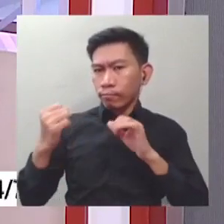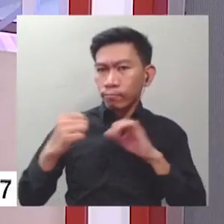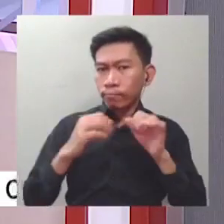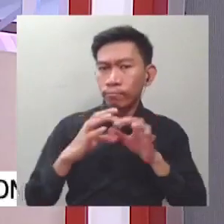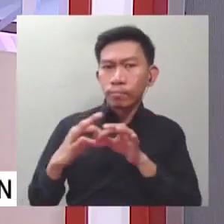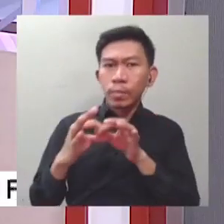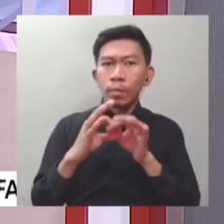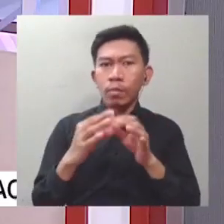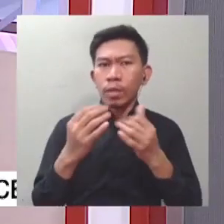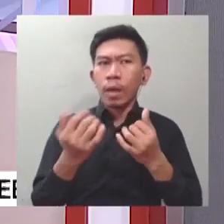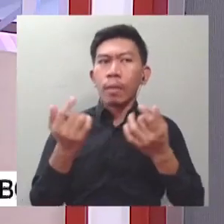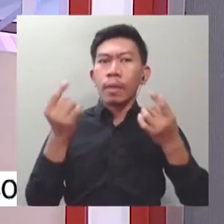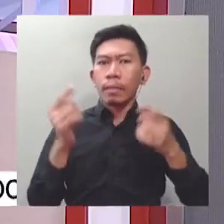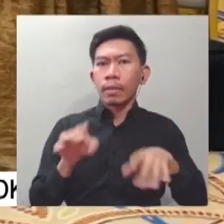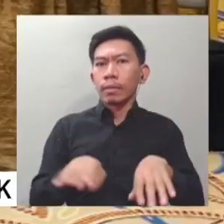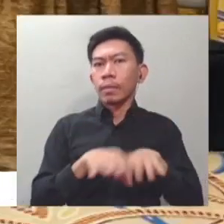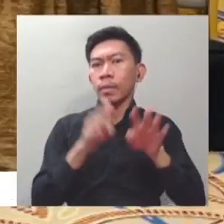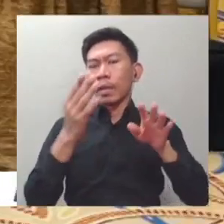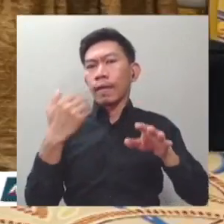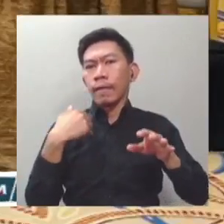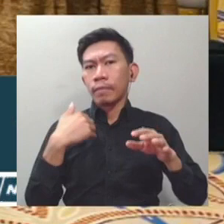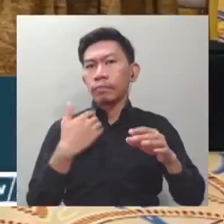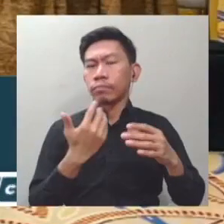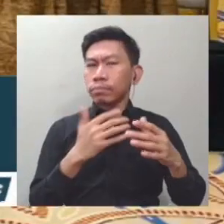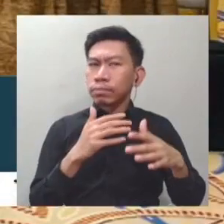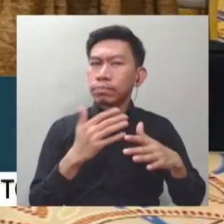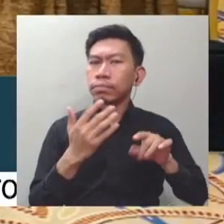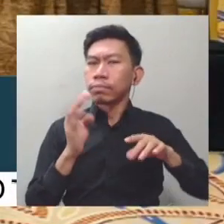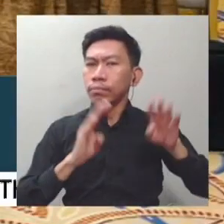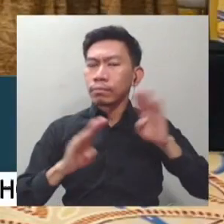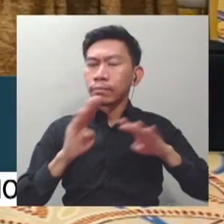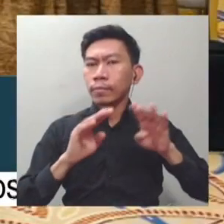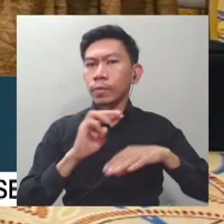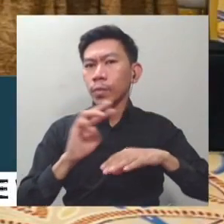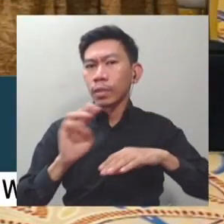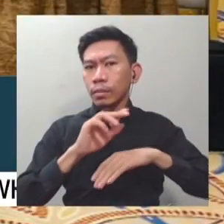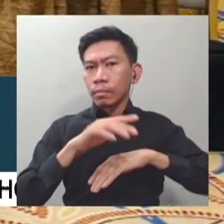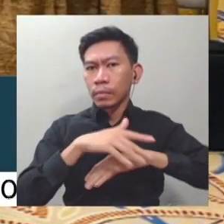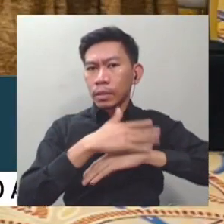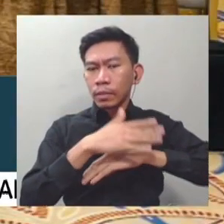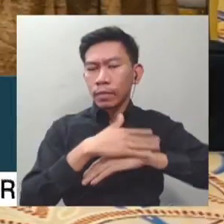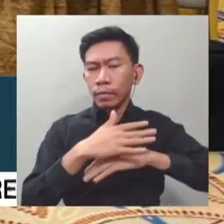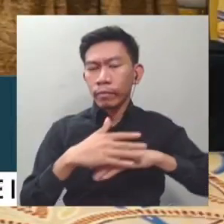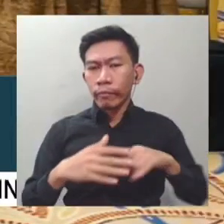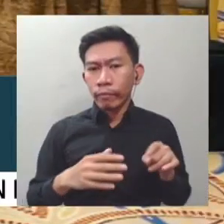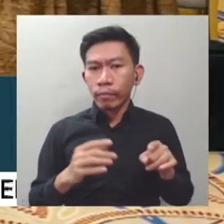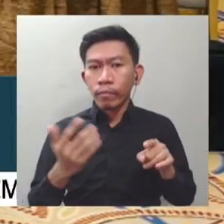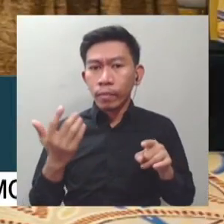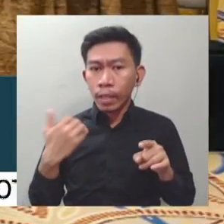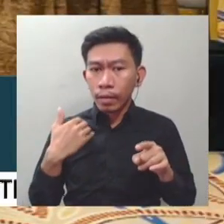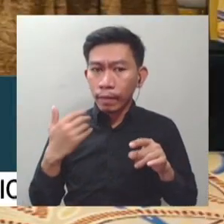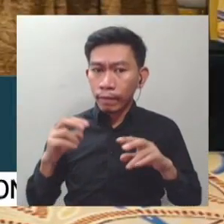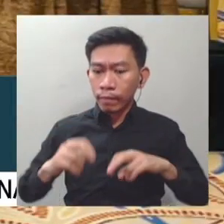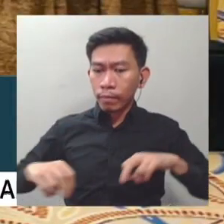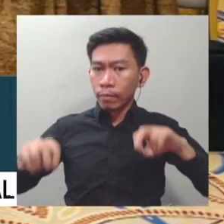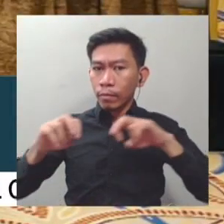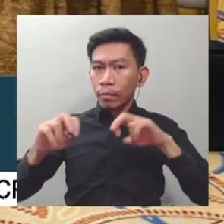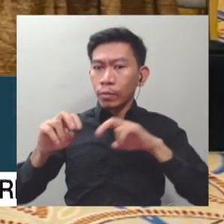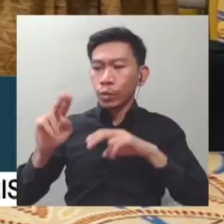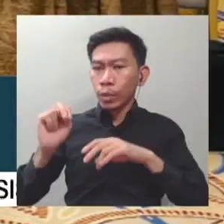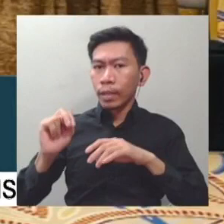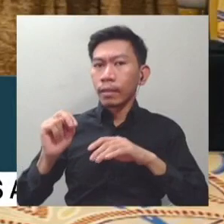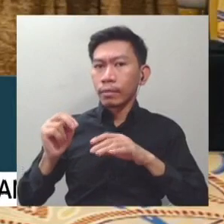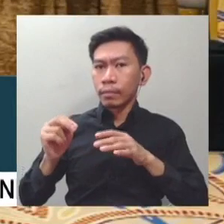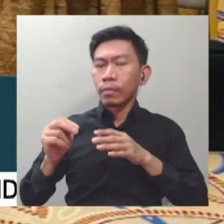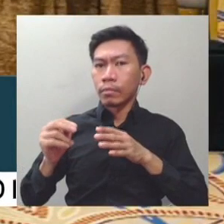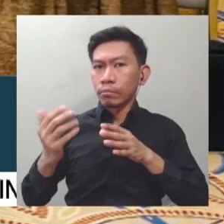tensions in the Indo-Pacific region. The three countries held a trilateral meeting on the sidelines of the UN General Assembly Saturday, where they